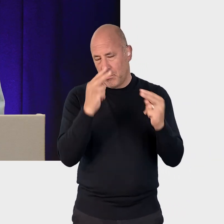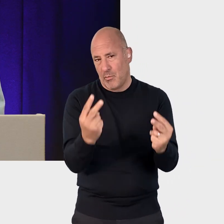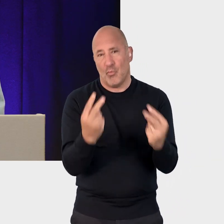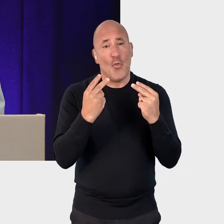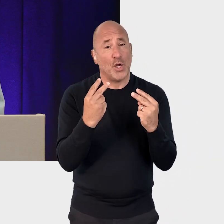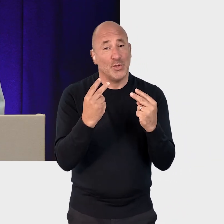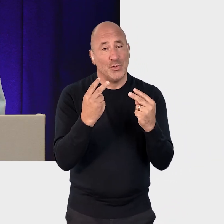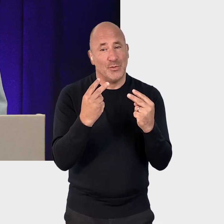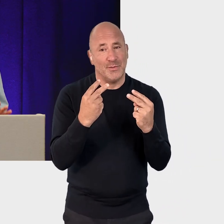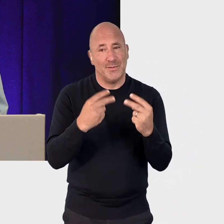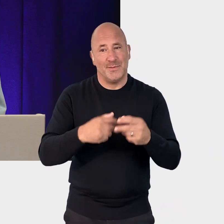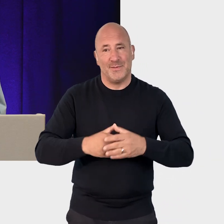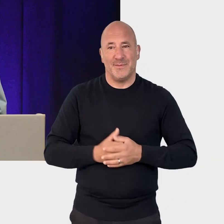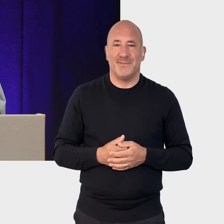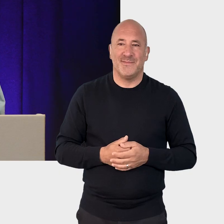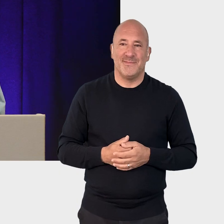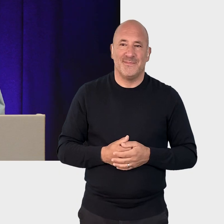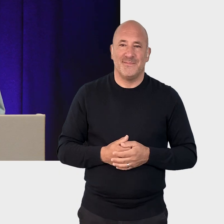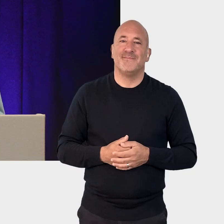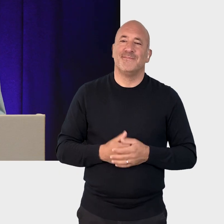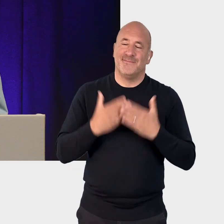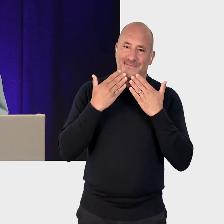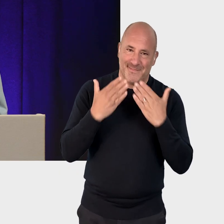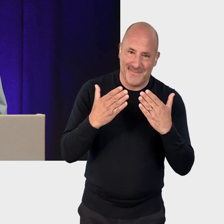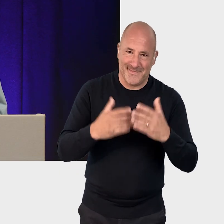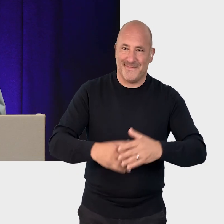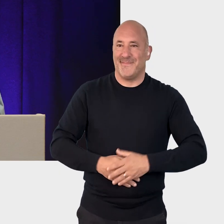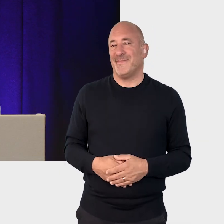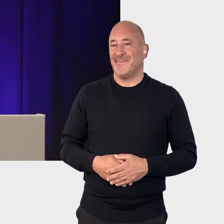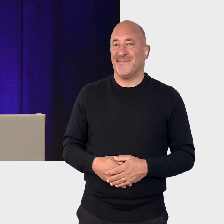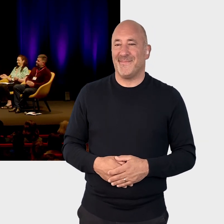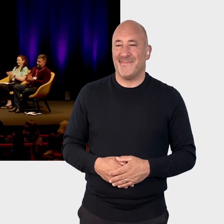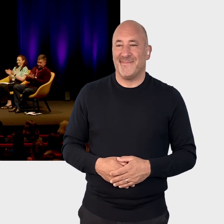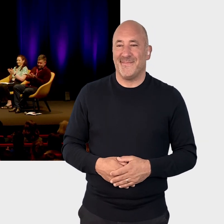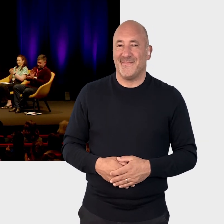citizen artists. And we very much hope you'll come and see the show. Thank you very much.